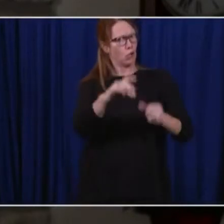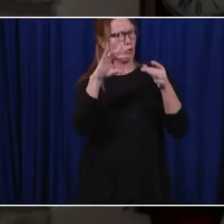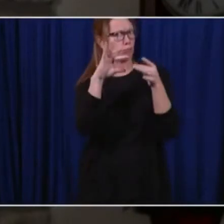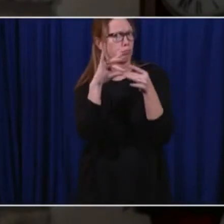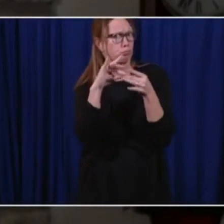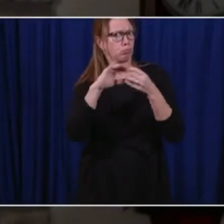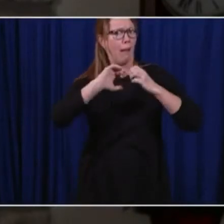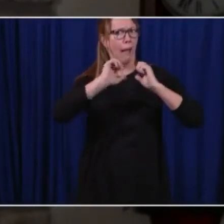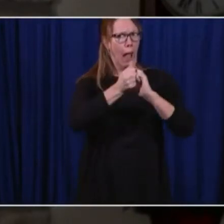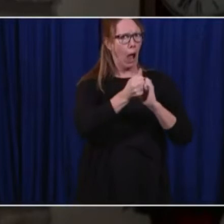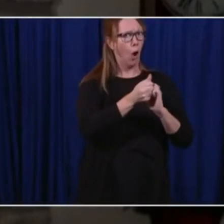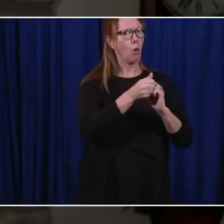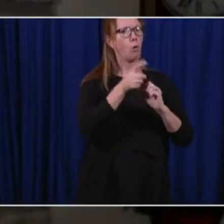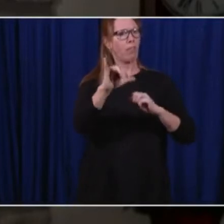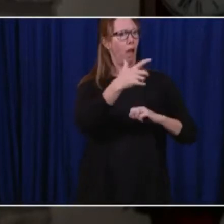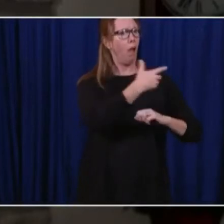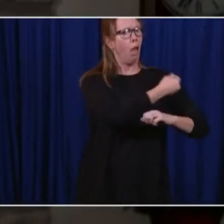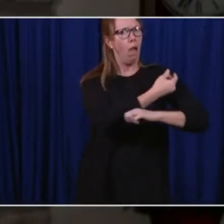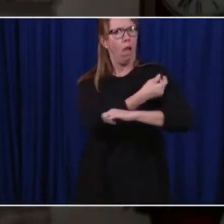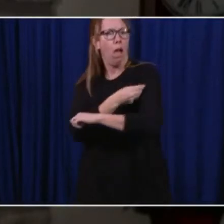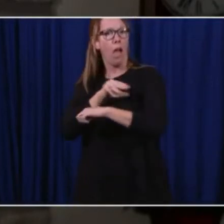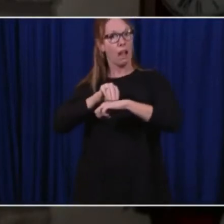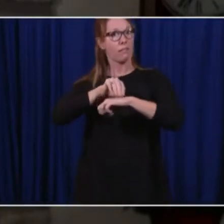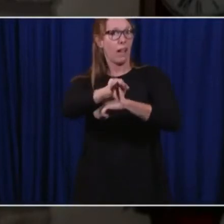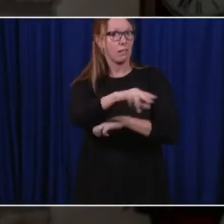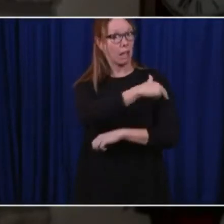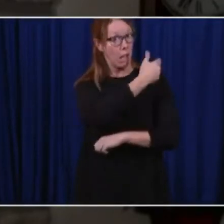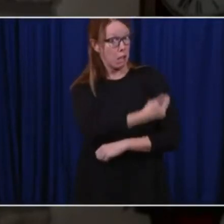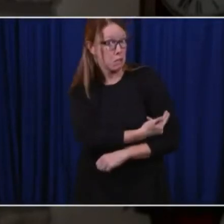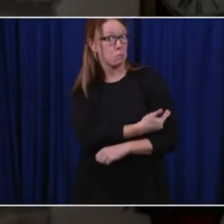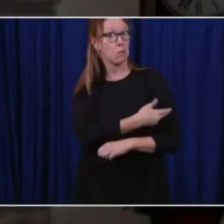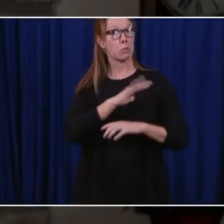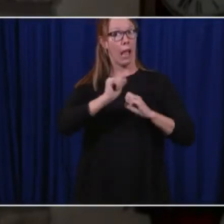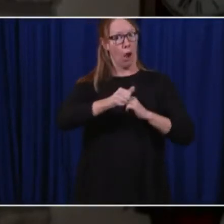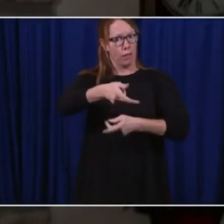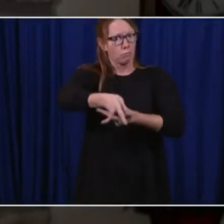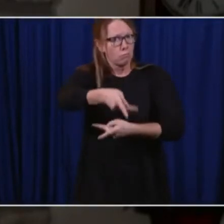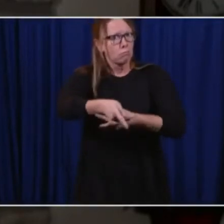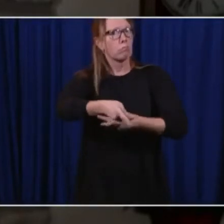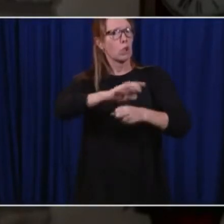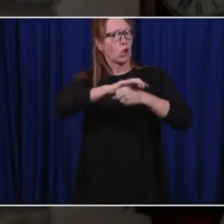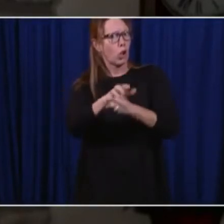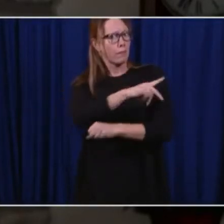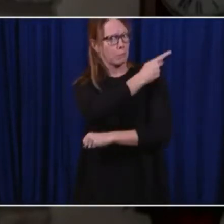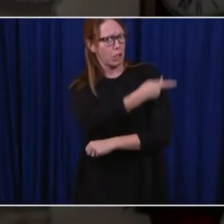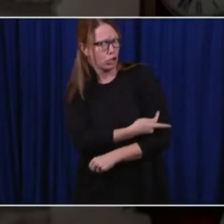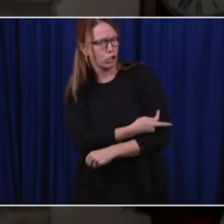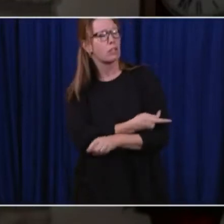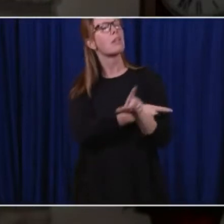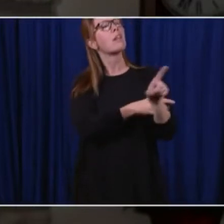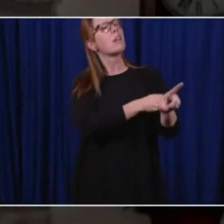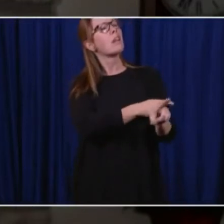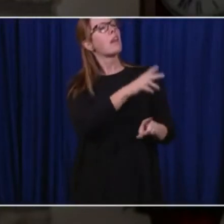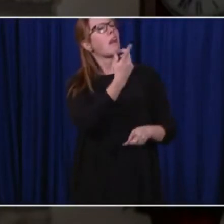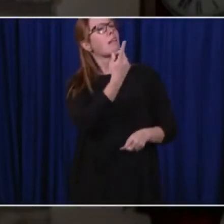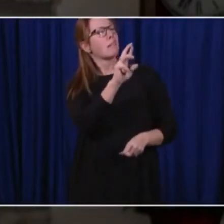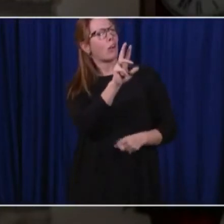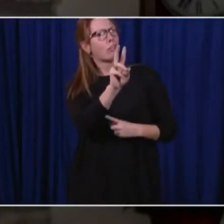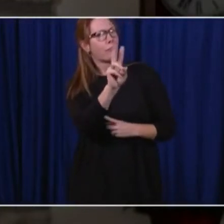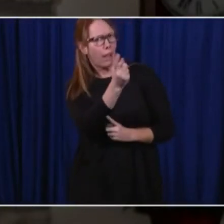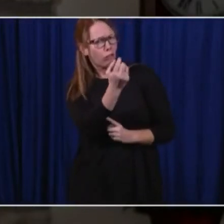rollout's affecting hospitals and their ability to treat COVID-19 patients? Dr. Vanderhoff, you said earlier that